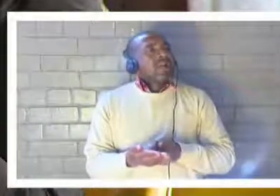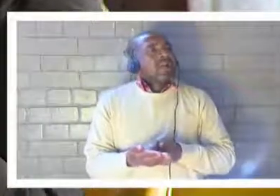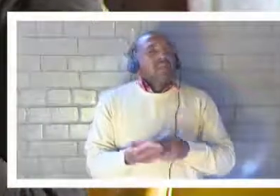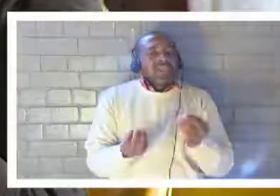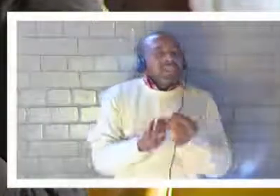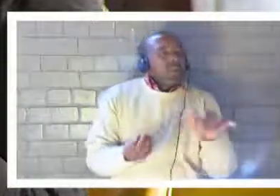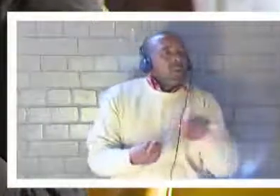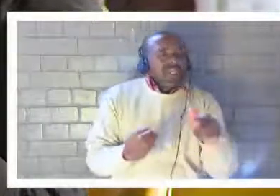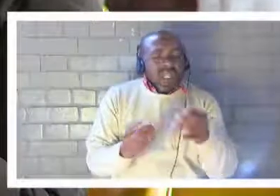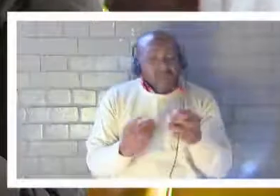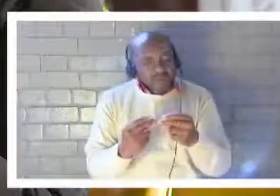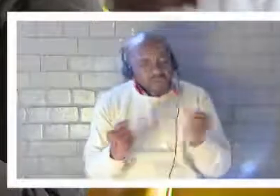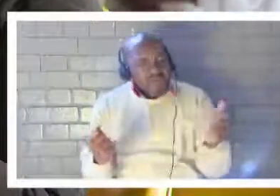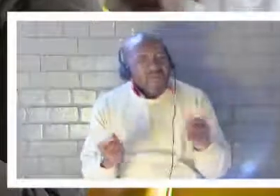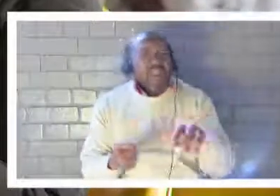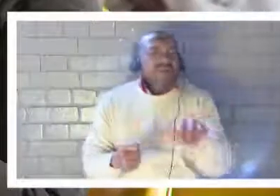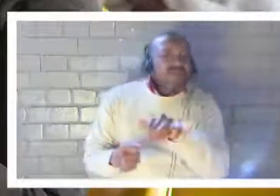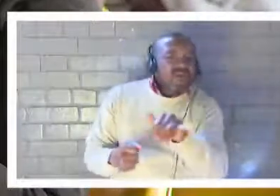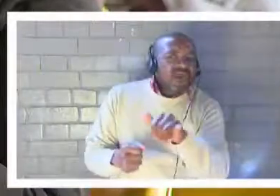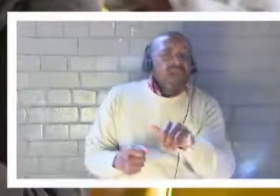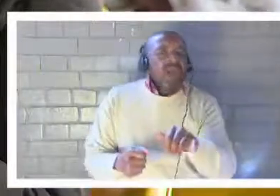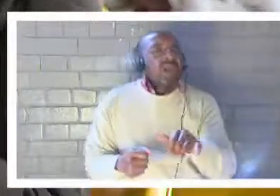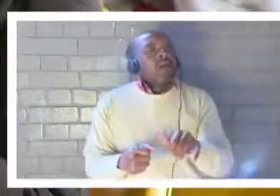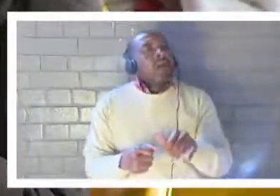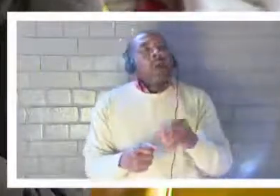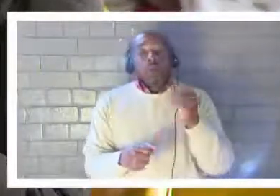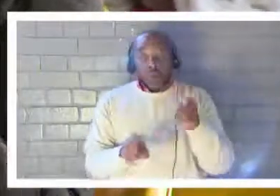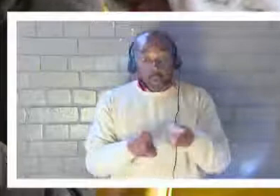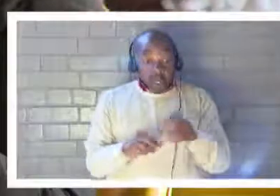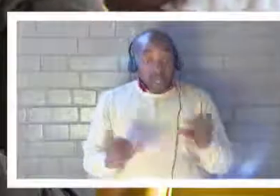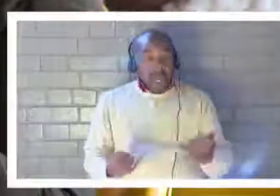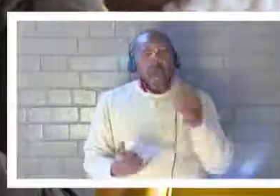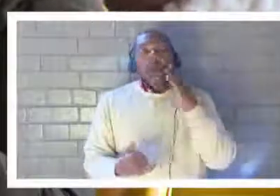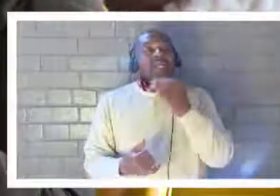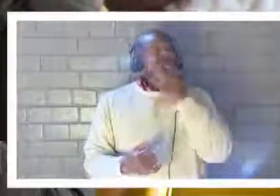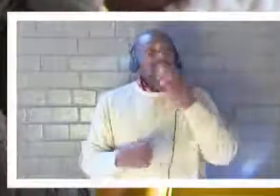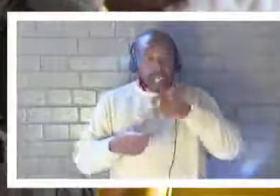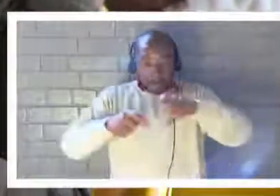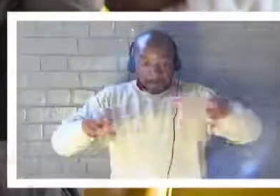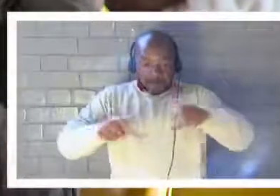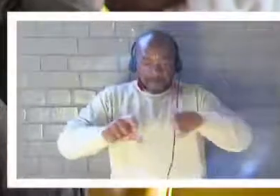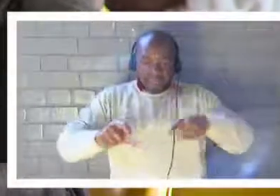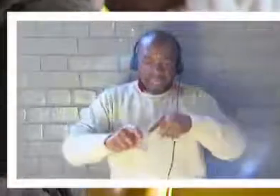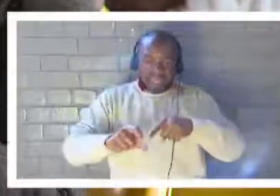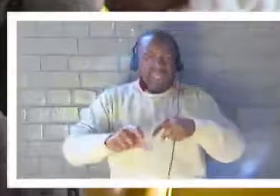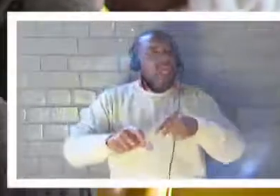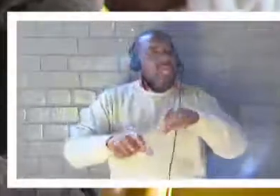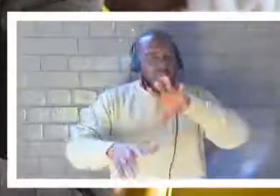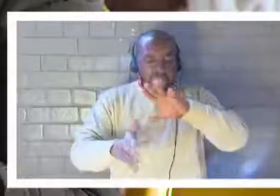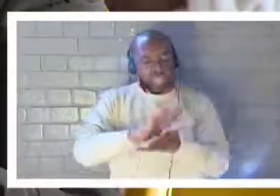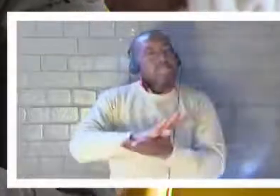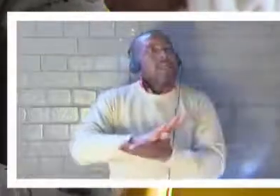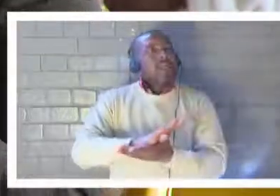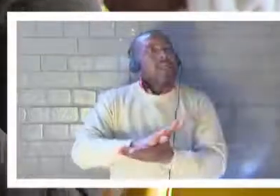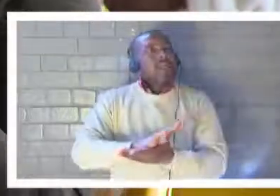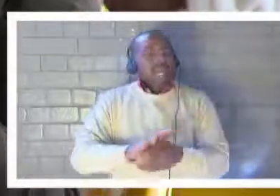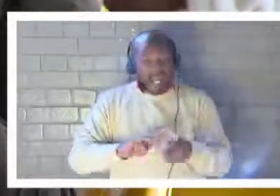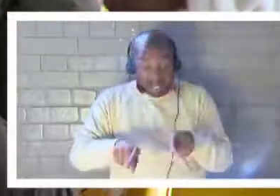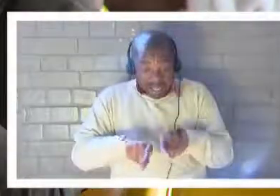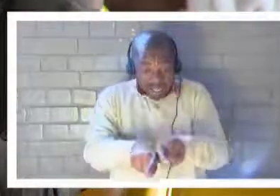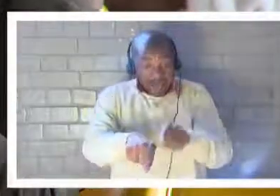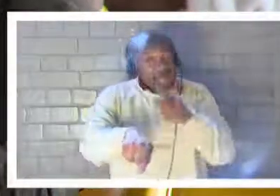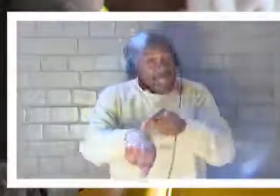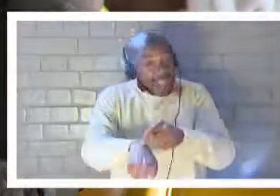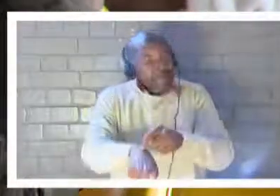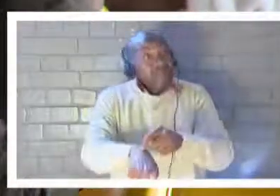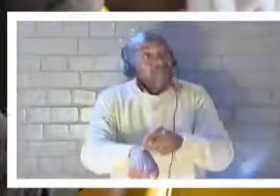pipe blast of a sewer in the institution, during the process, that now it making the infection.